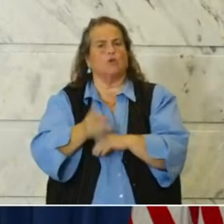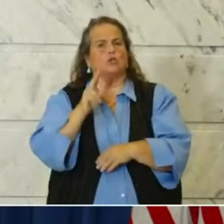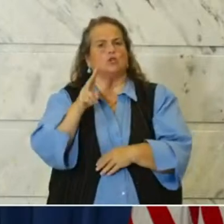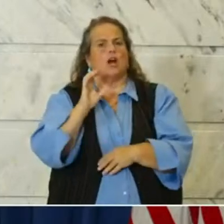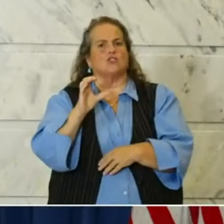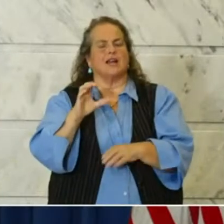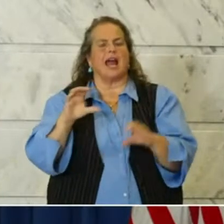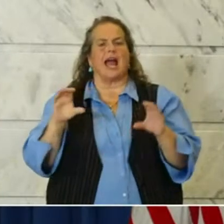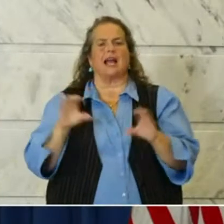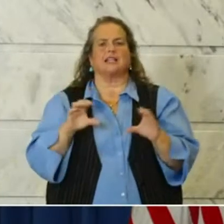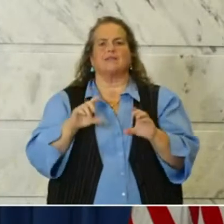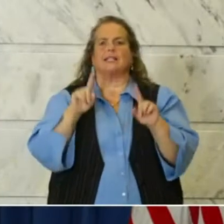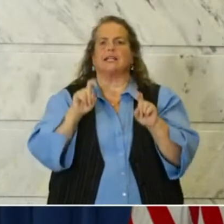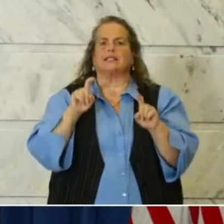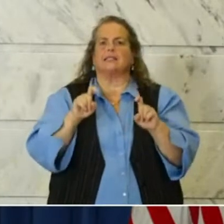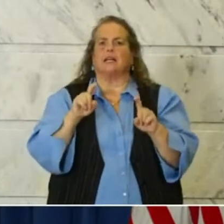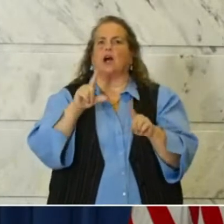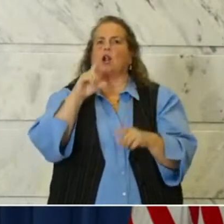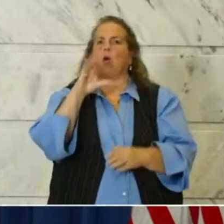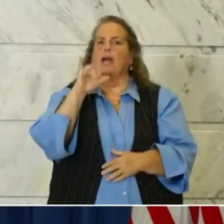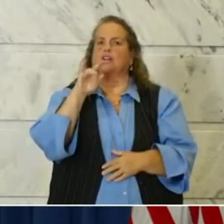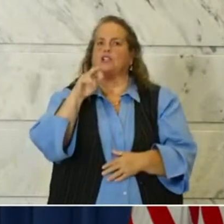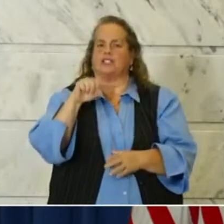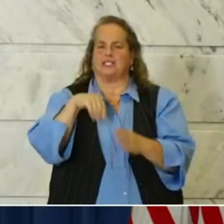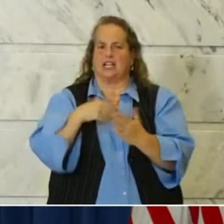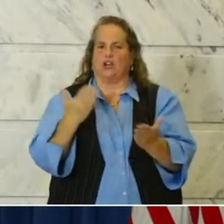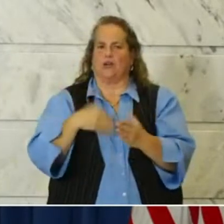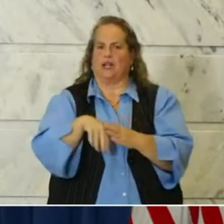testing locations in Kentucky, but also talked